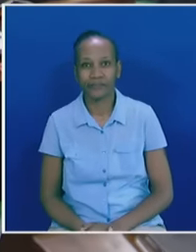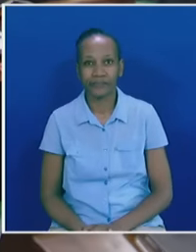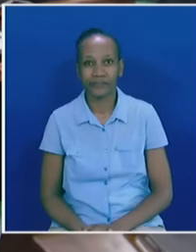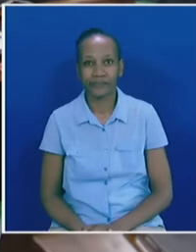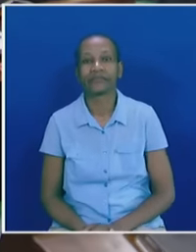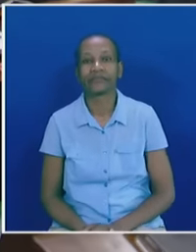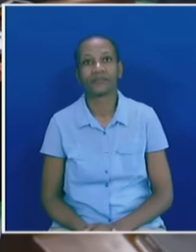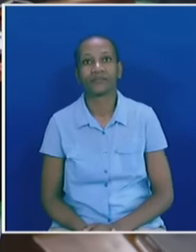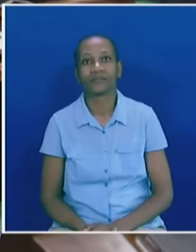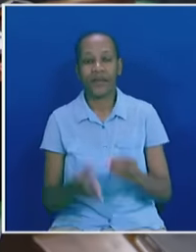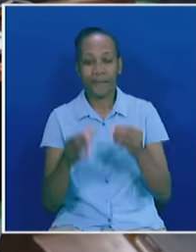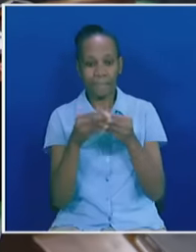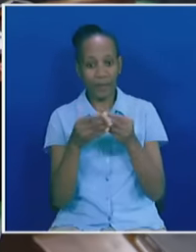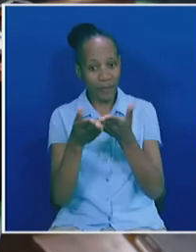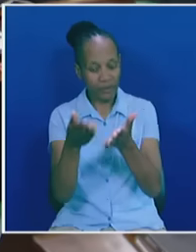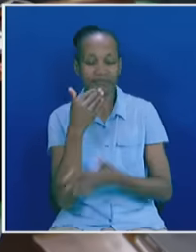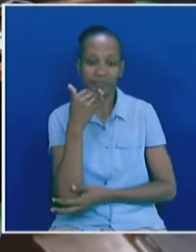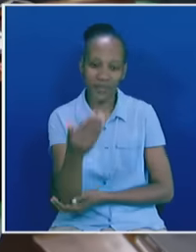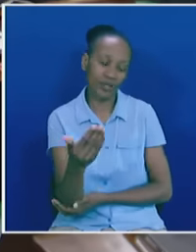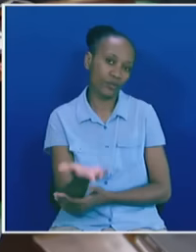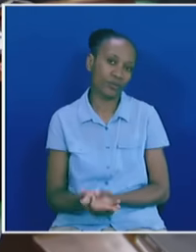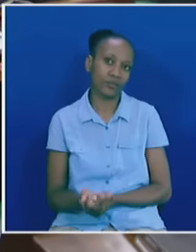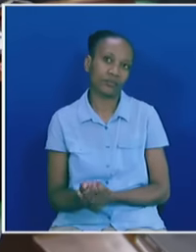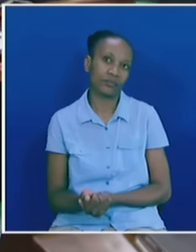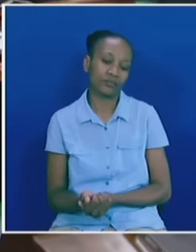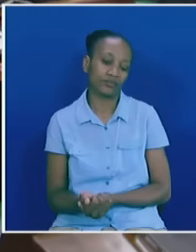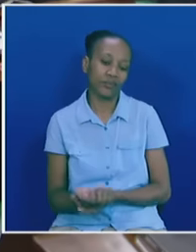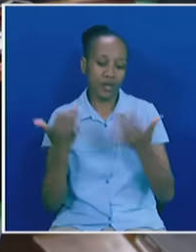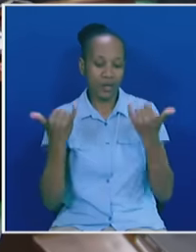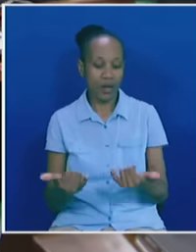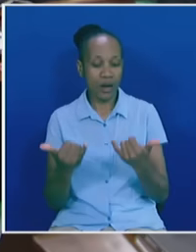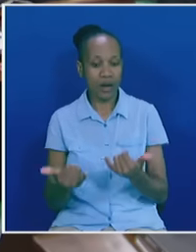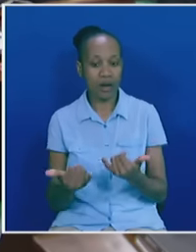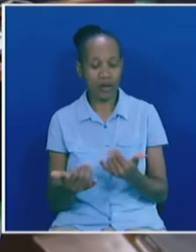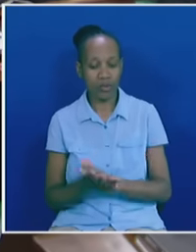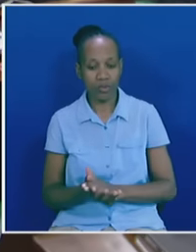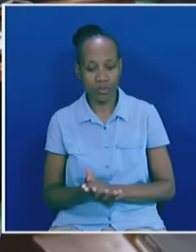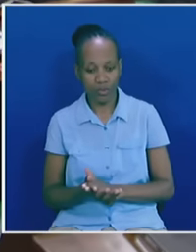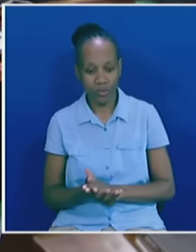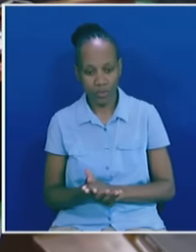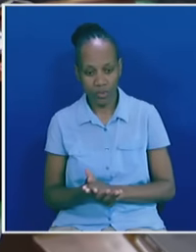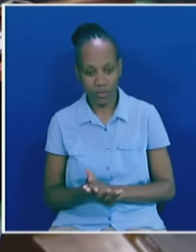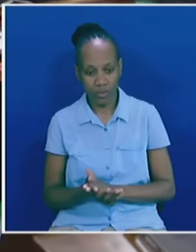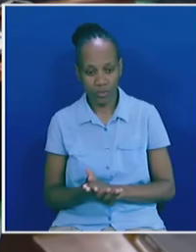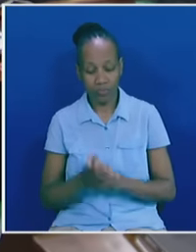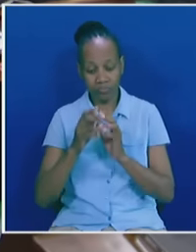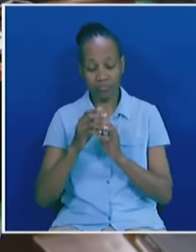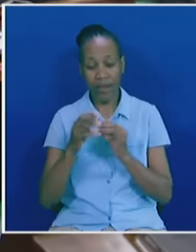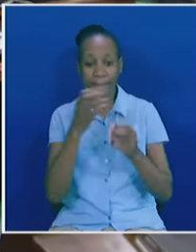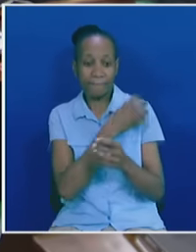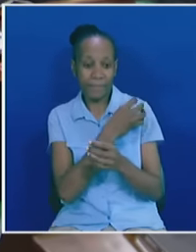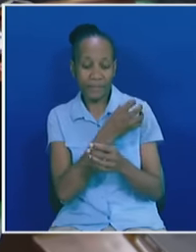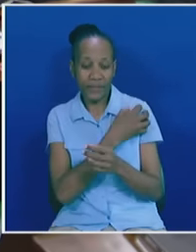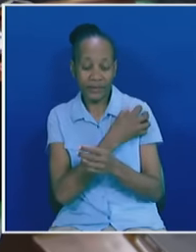Thank you, Honorable Member J.J. Skosana. I will now call upon the Honorable Minister